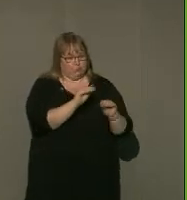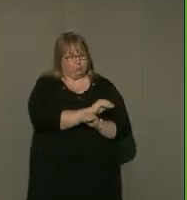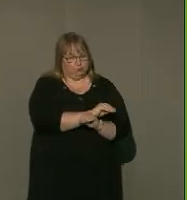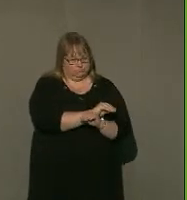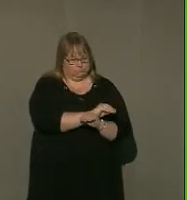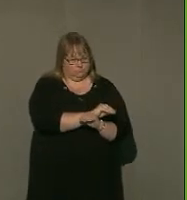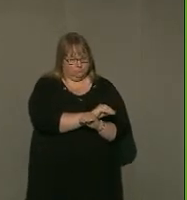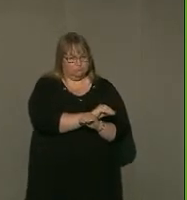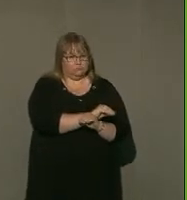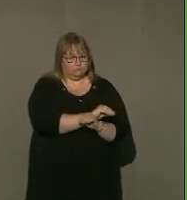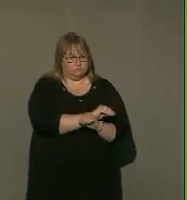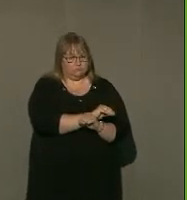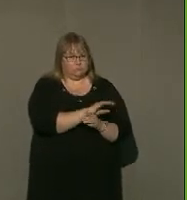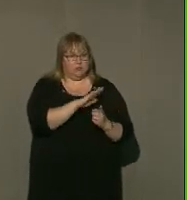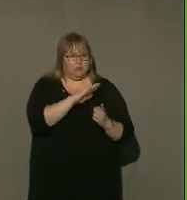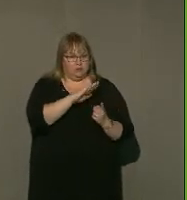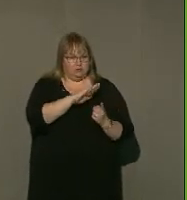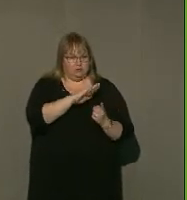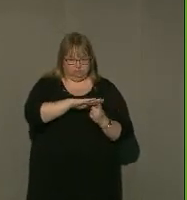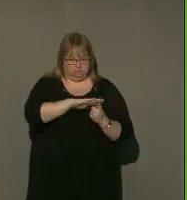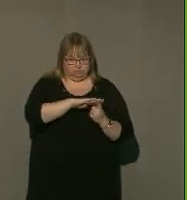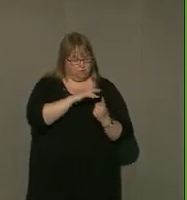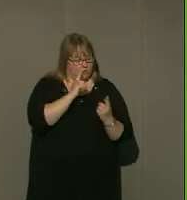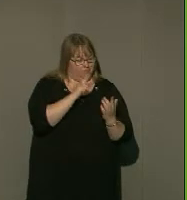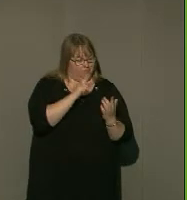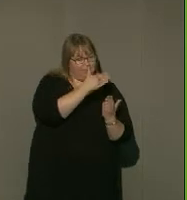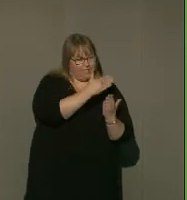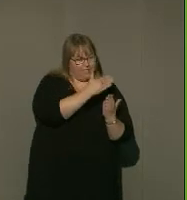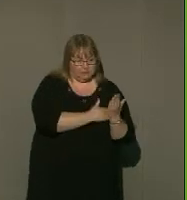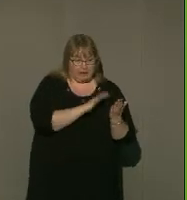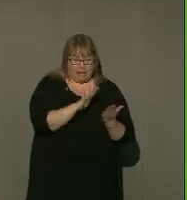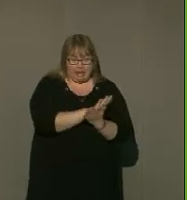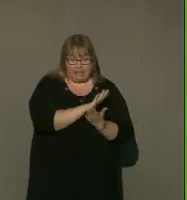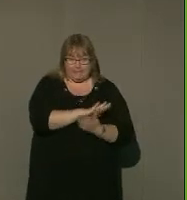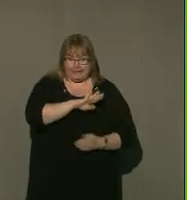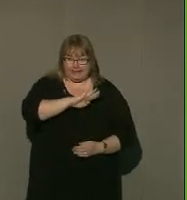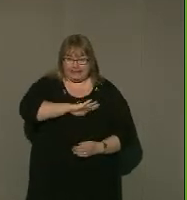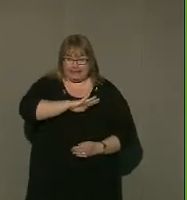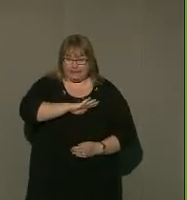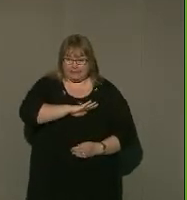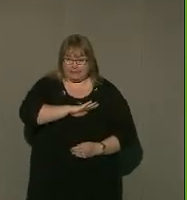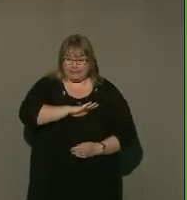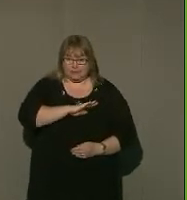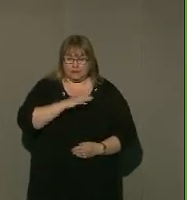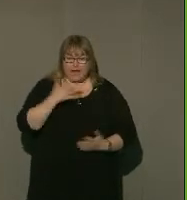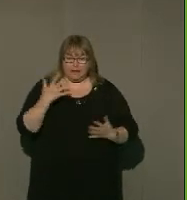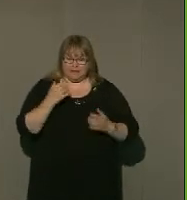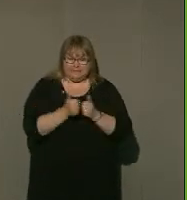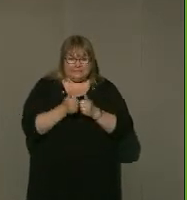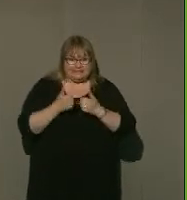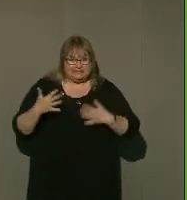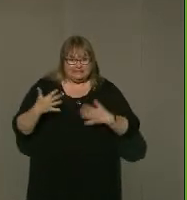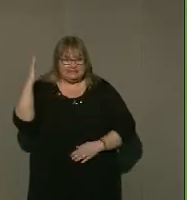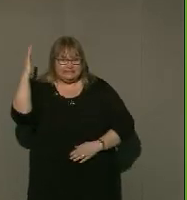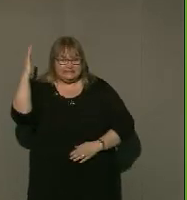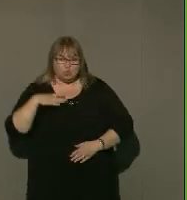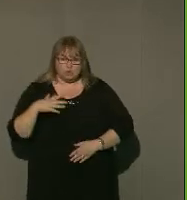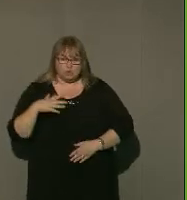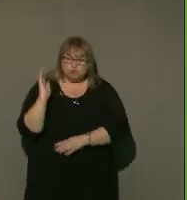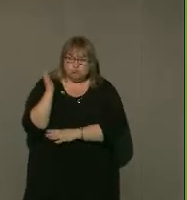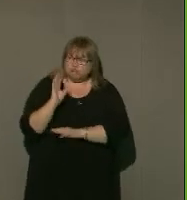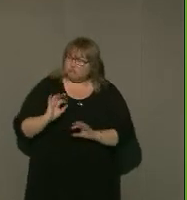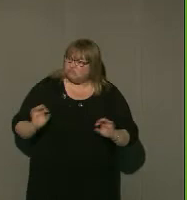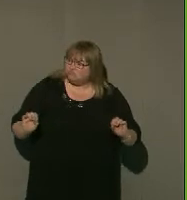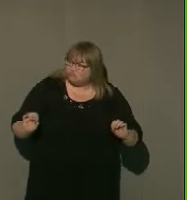motions themselves you'll find further down in the agenda. So are people happy? Does anybody wish to speak against that? No? Okay,